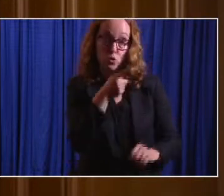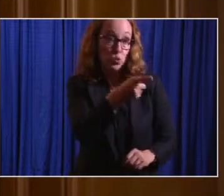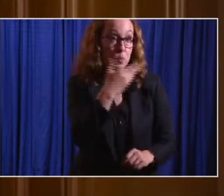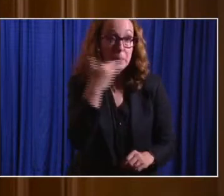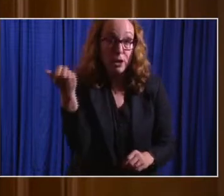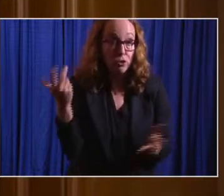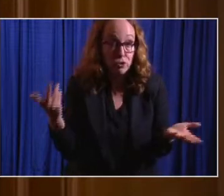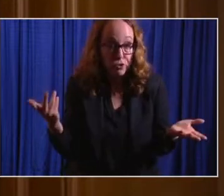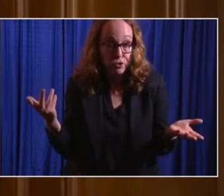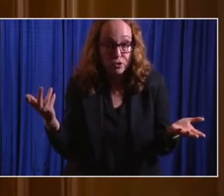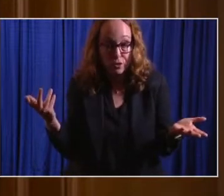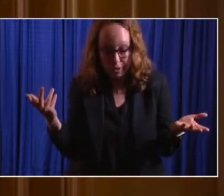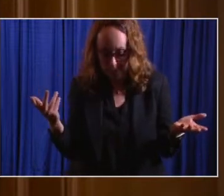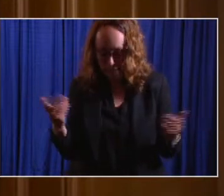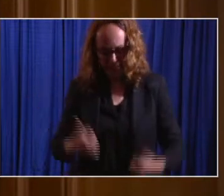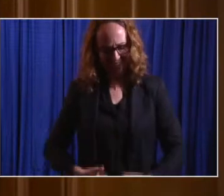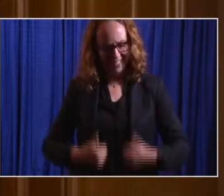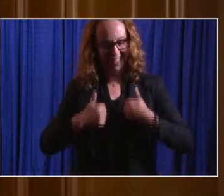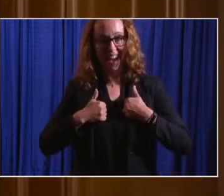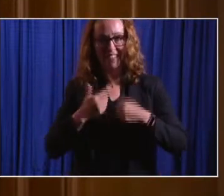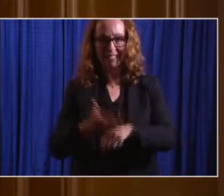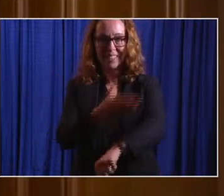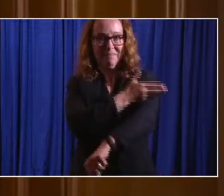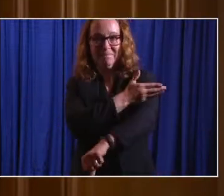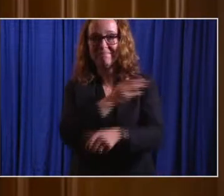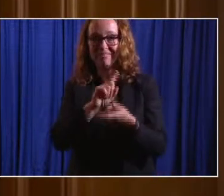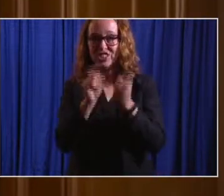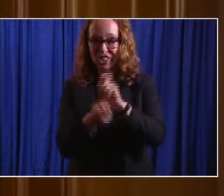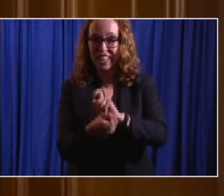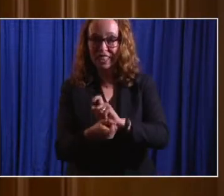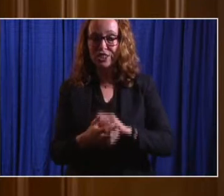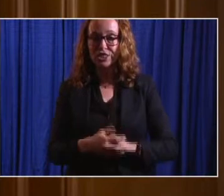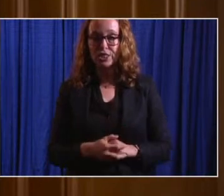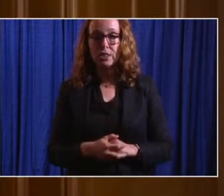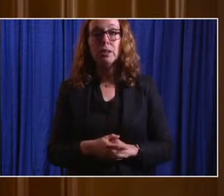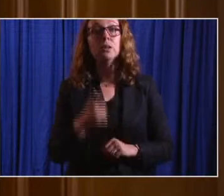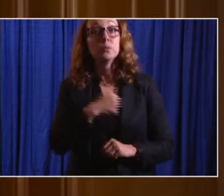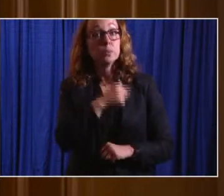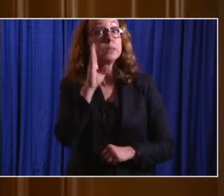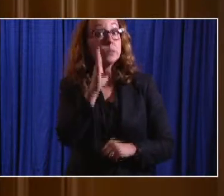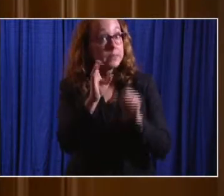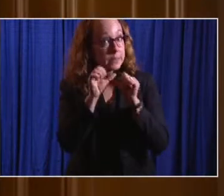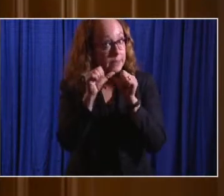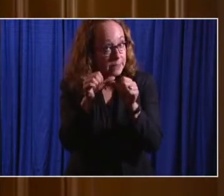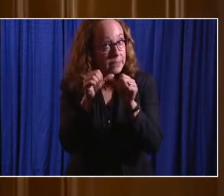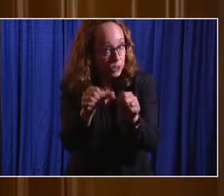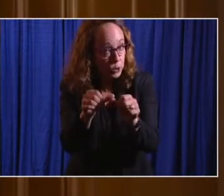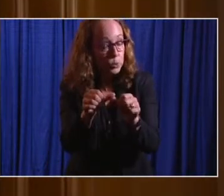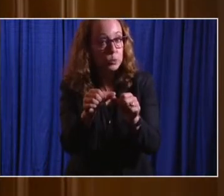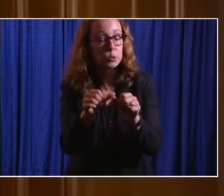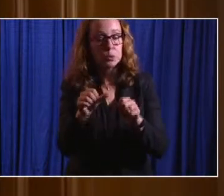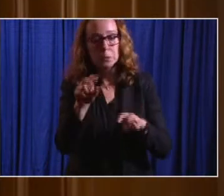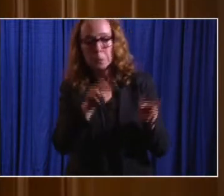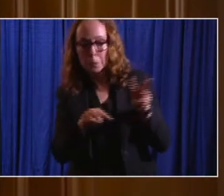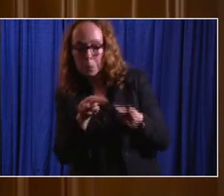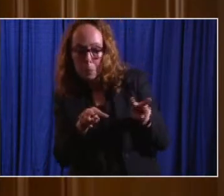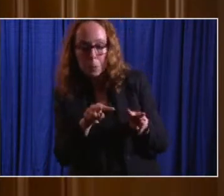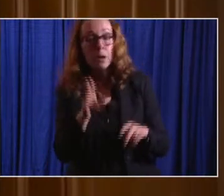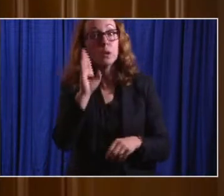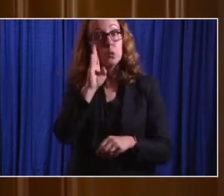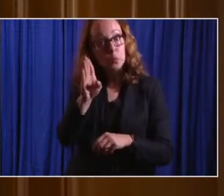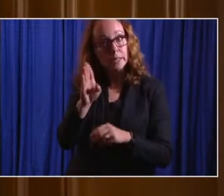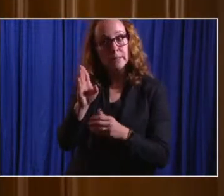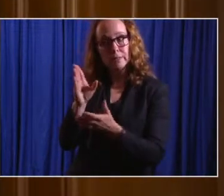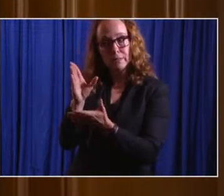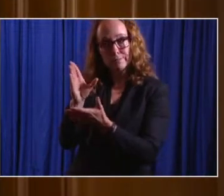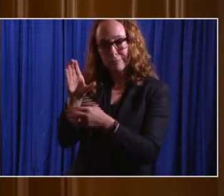different. It's life changing. So we'll continue to look at these. I'll continue to consult medical